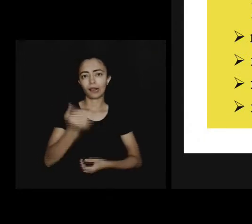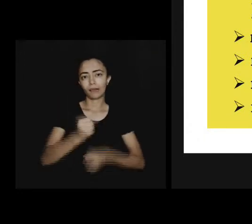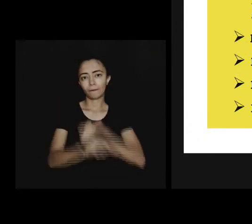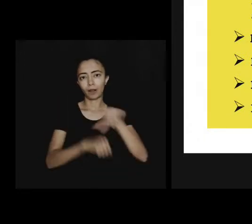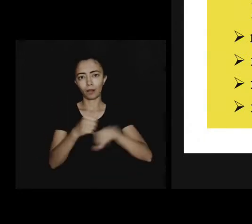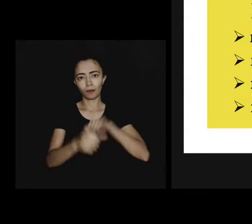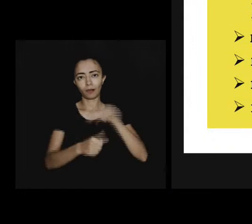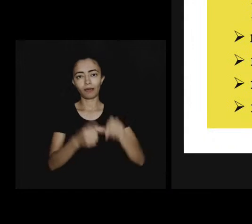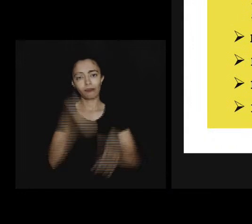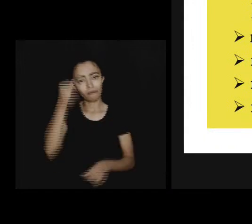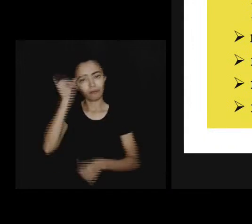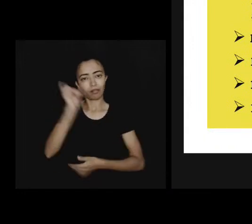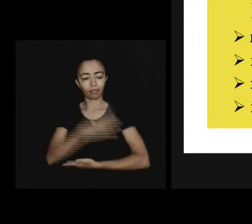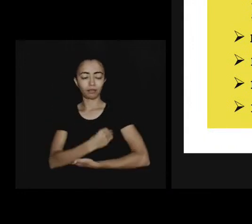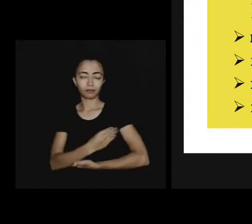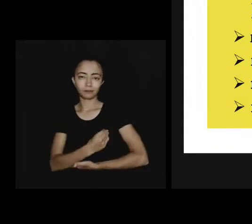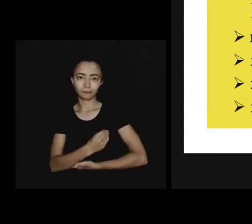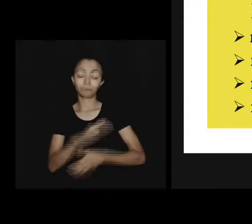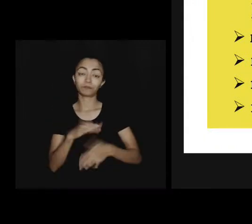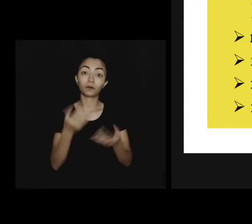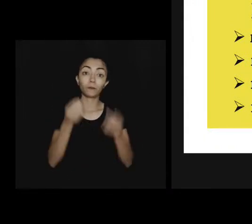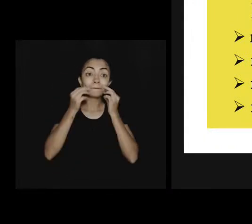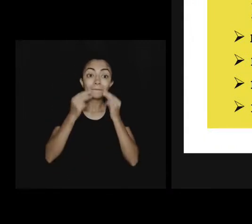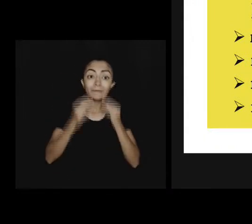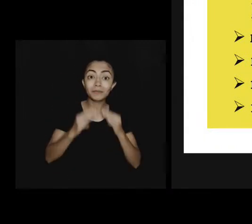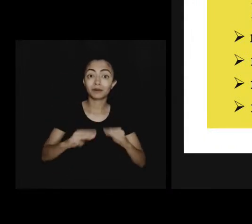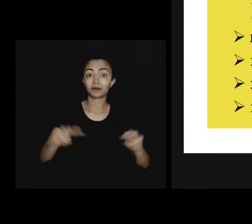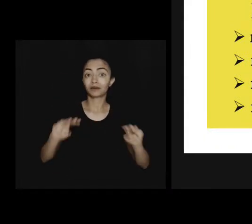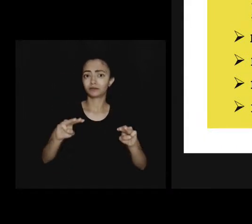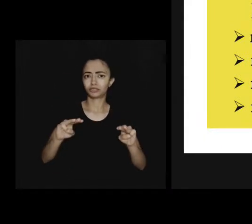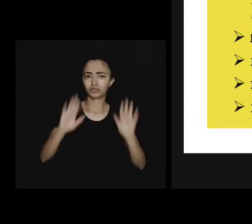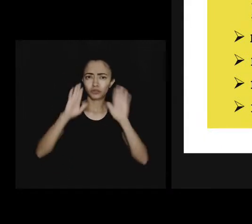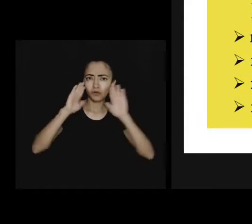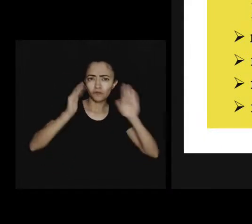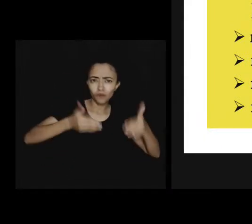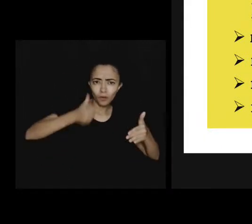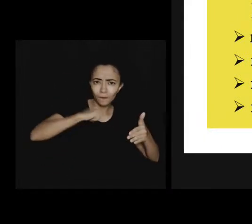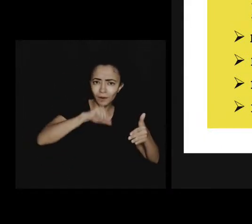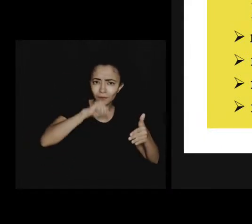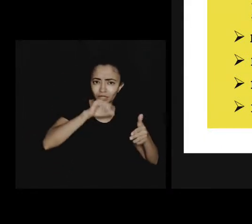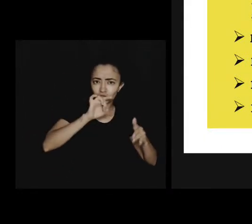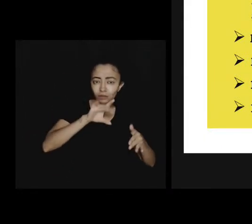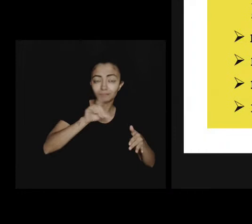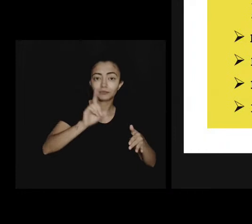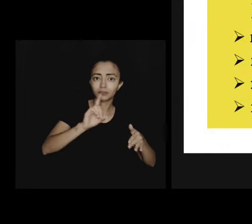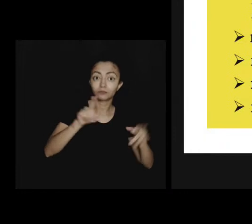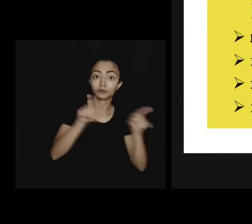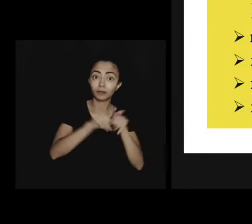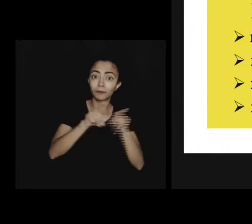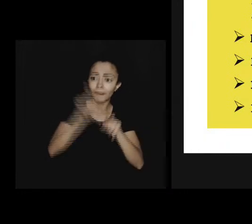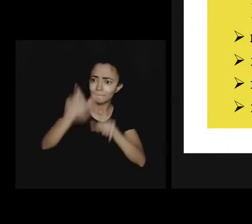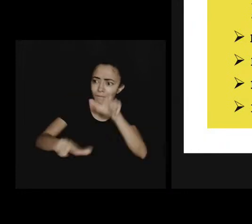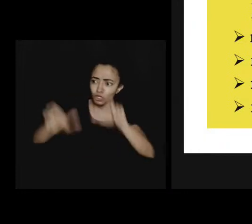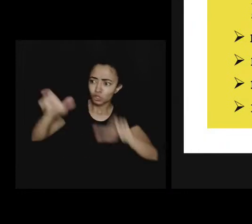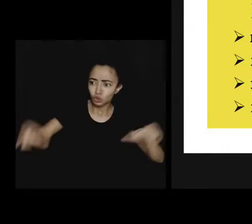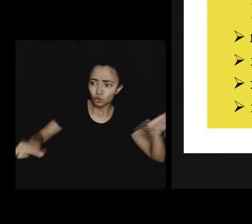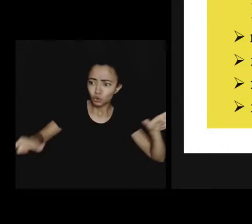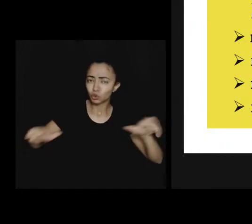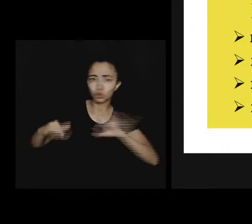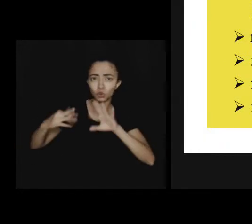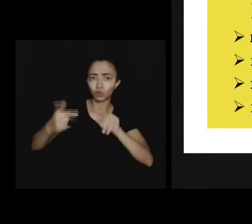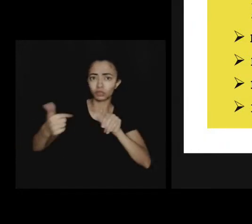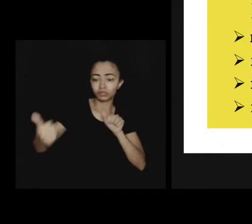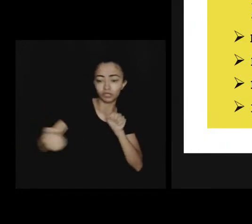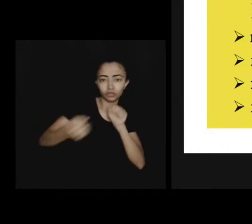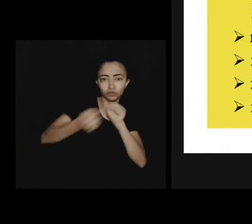that it's not just about the mothers. It's also about all of those people around her, the kinds of supports that she's going to get from her family and her